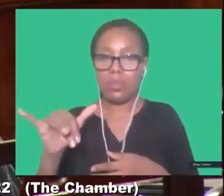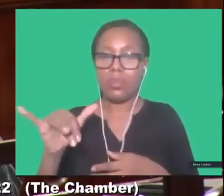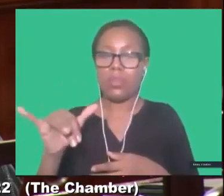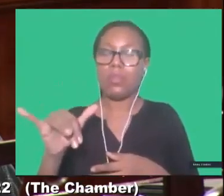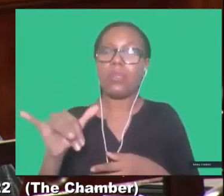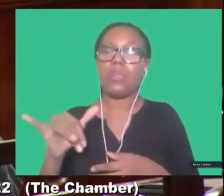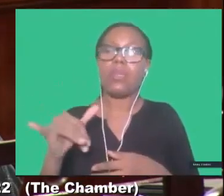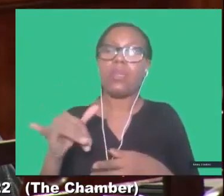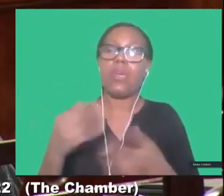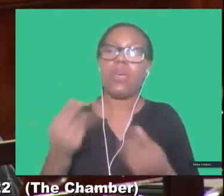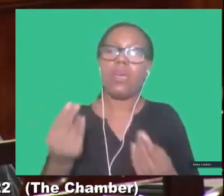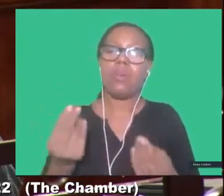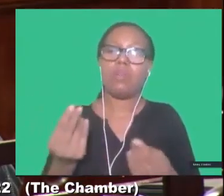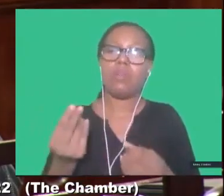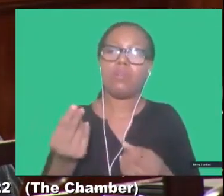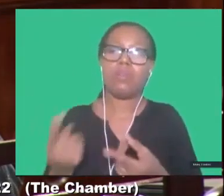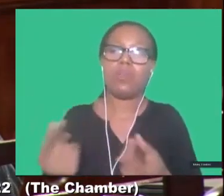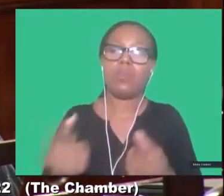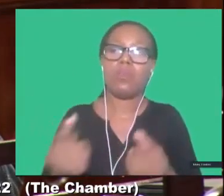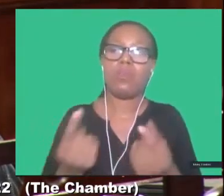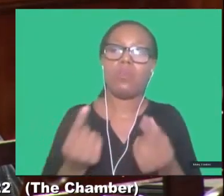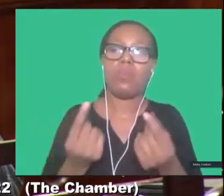department in terms of